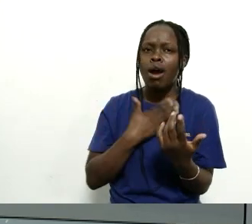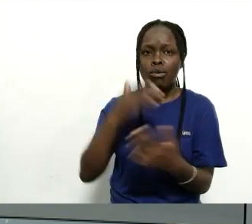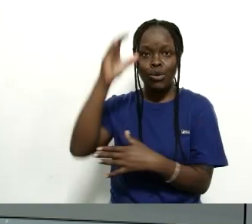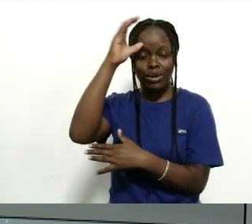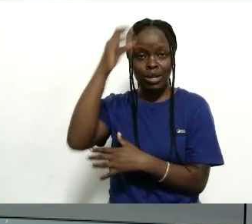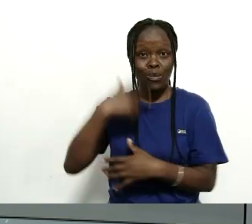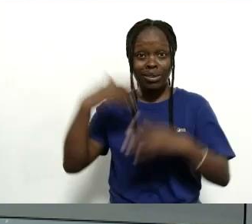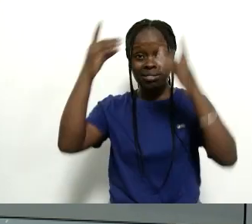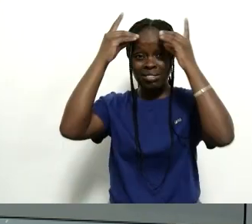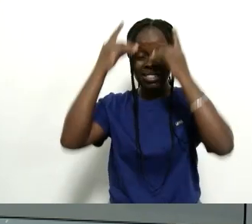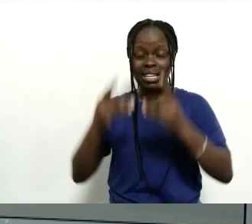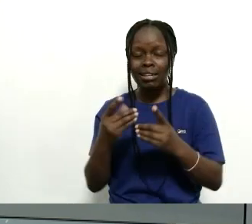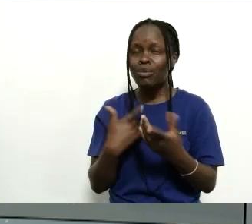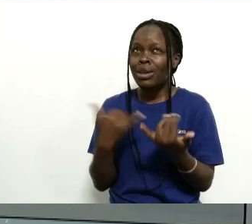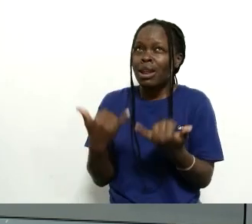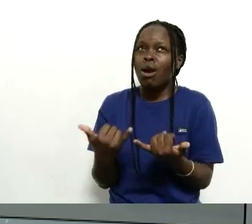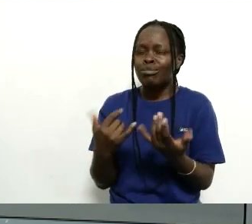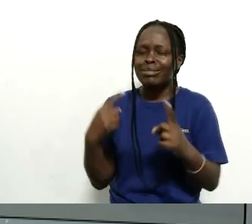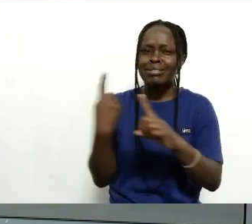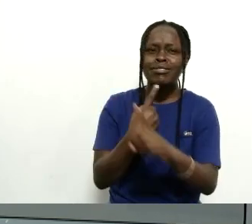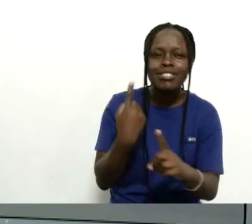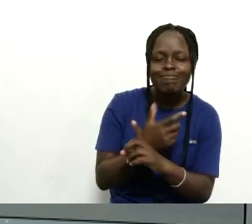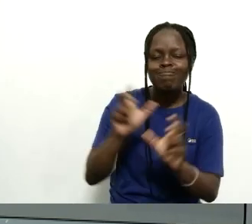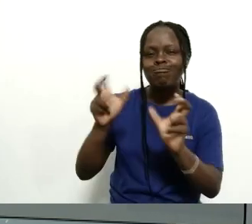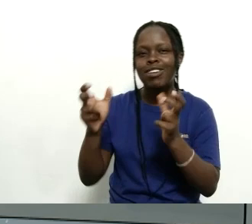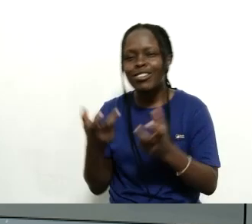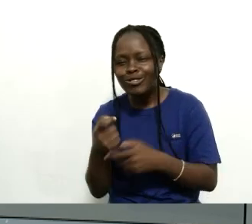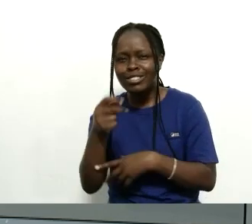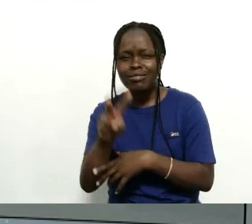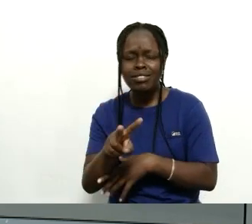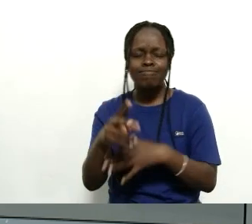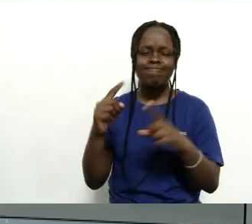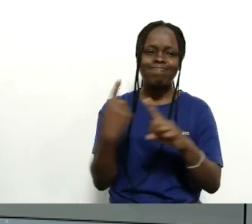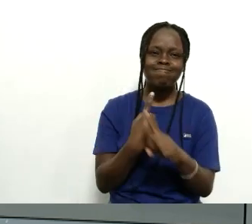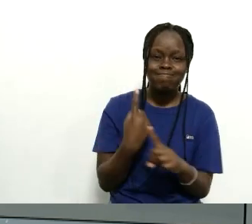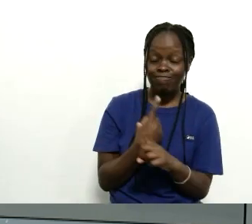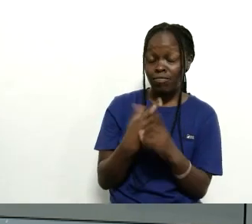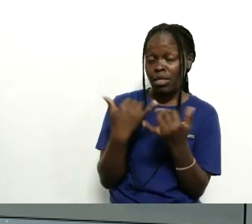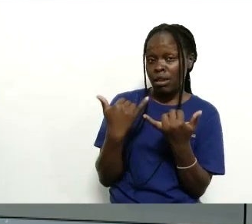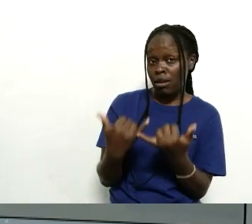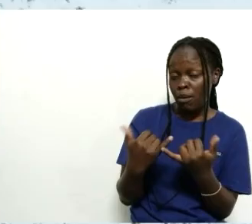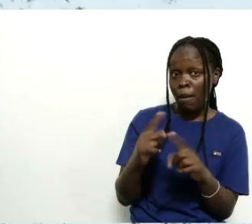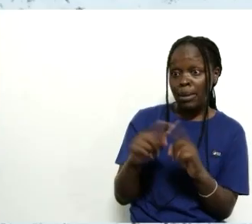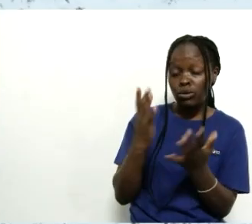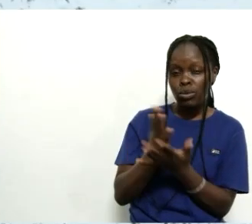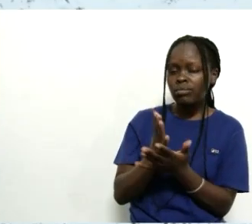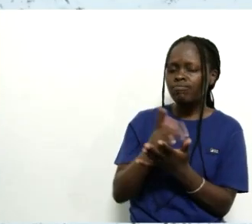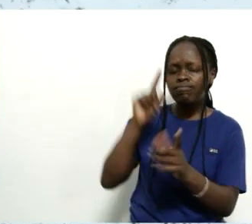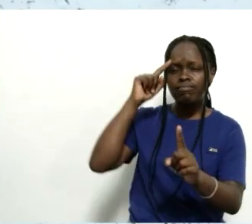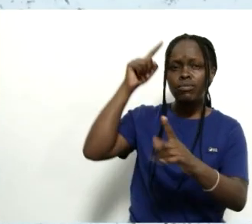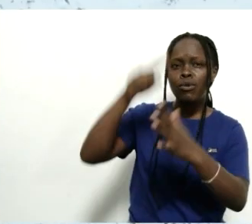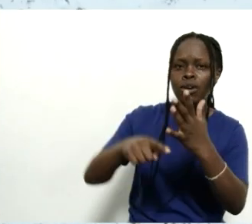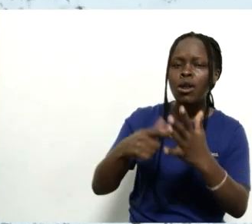online, possibly the cost of access? How do you, you know, deal with those circumstances? So the good thing with